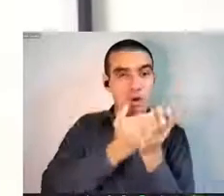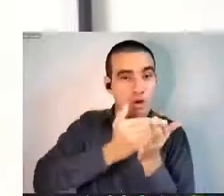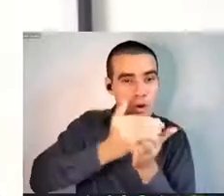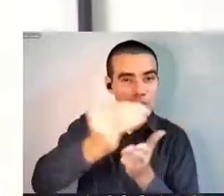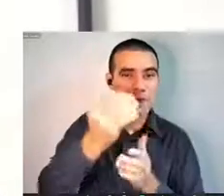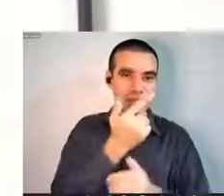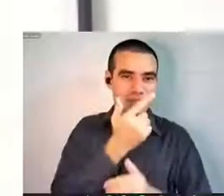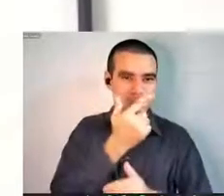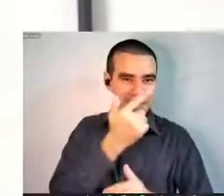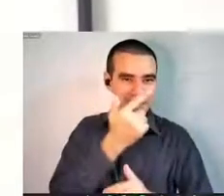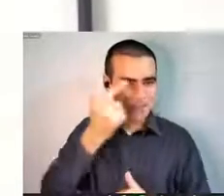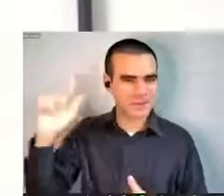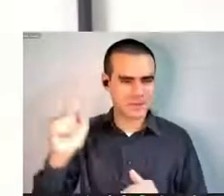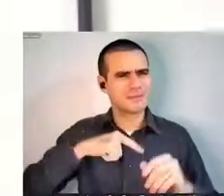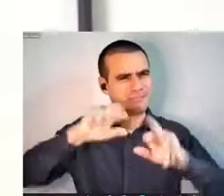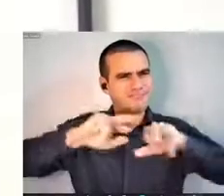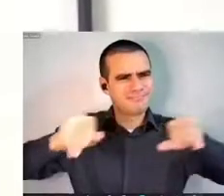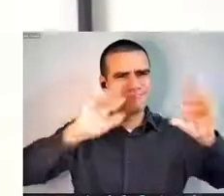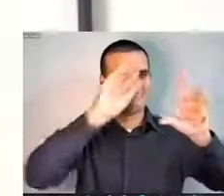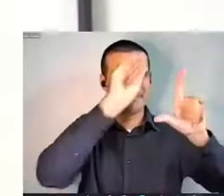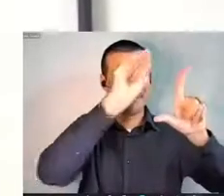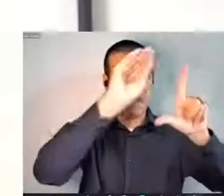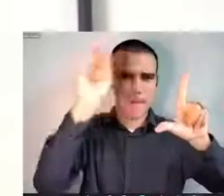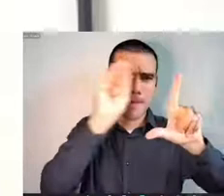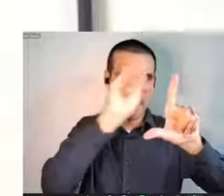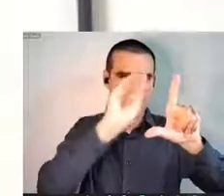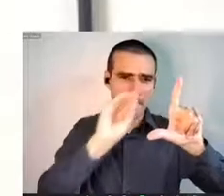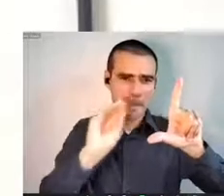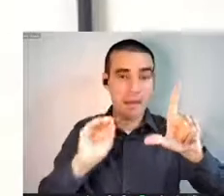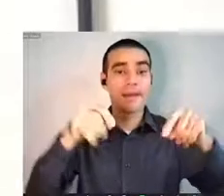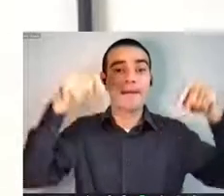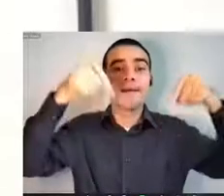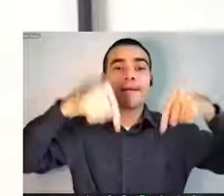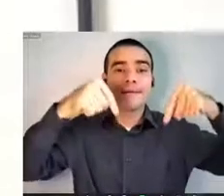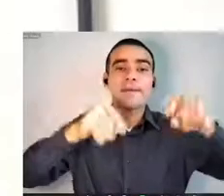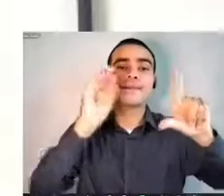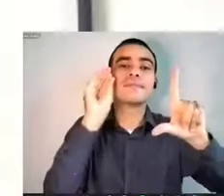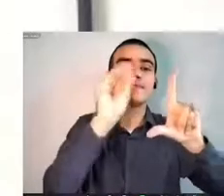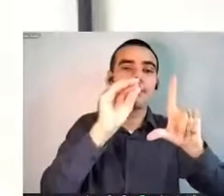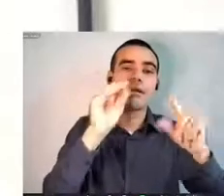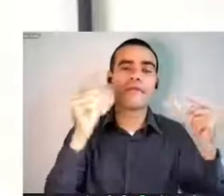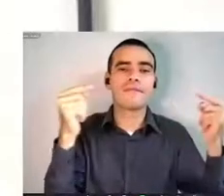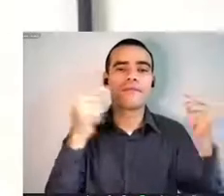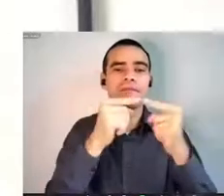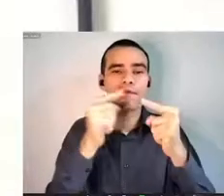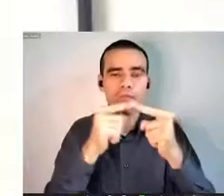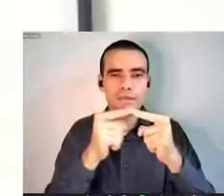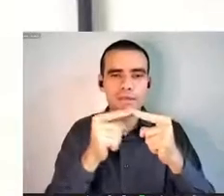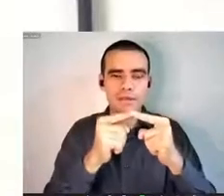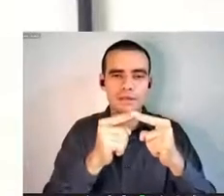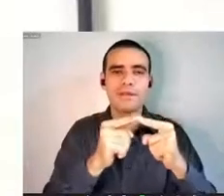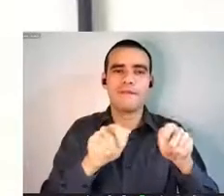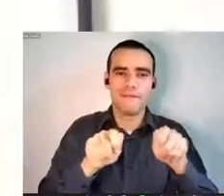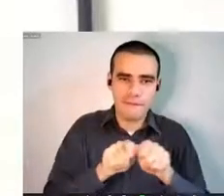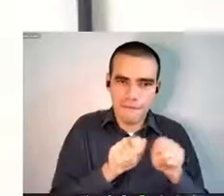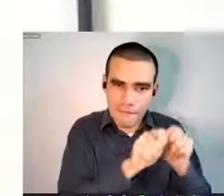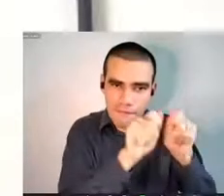of these 2 weeks of panels. And in this specific one, we focus on formation and